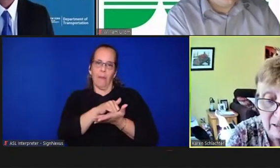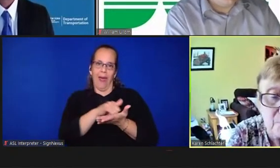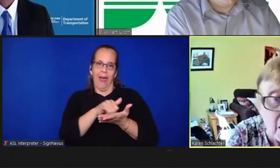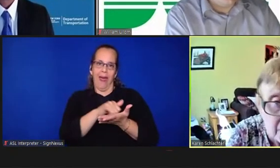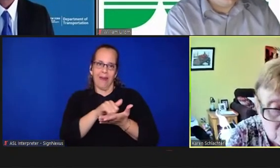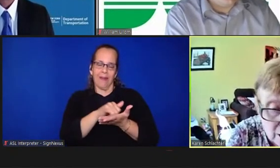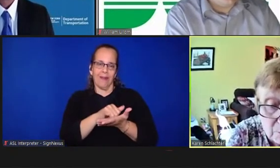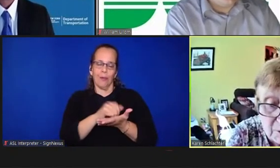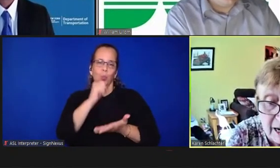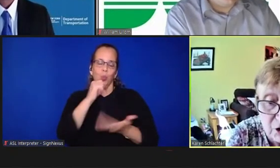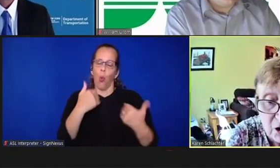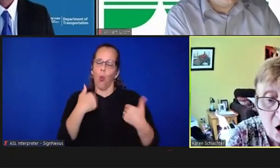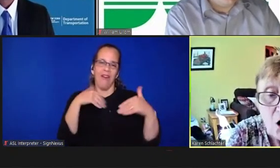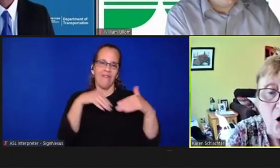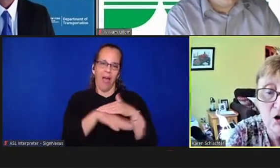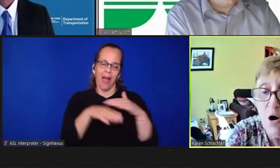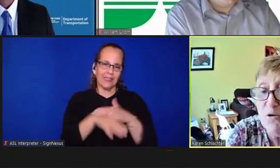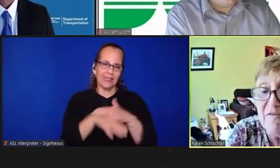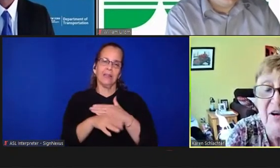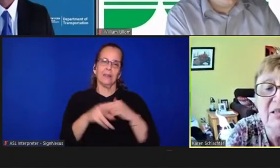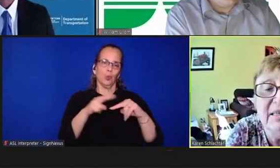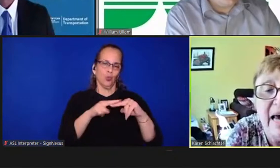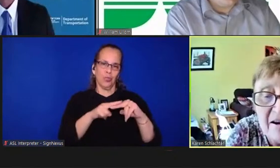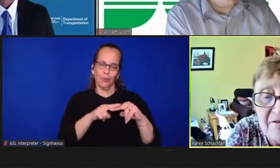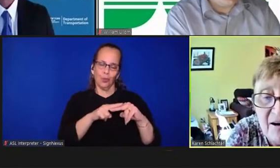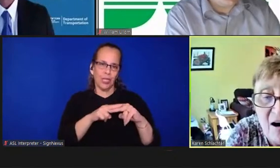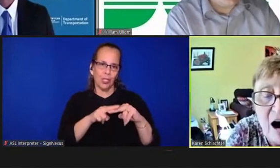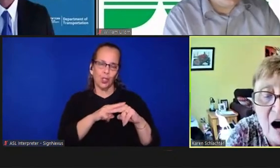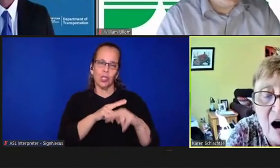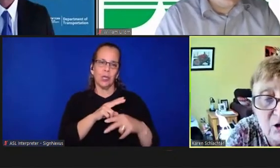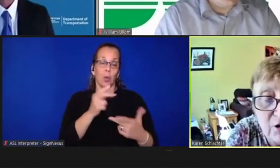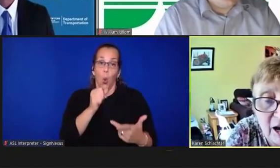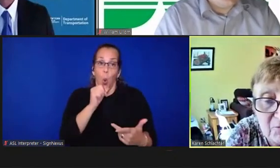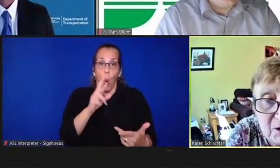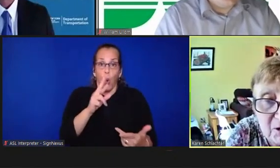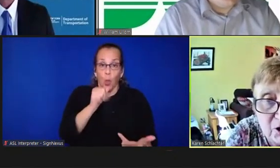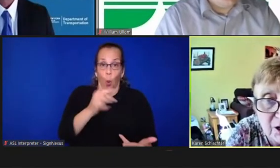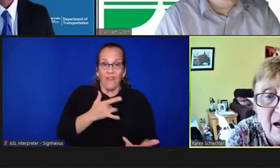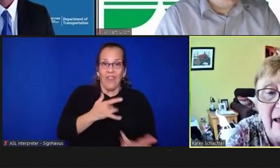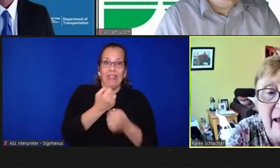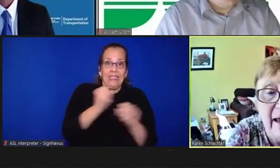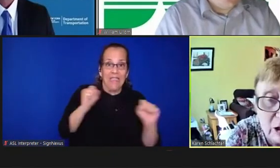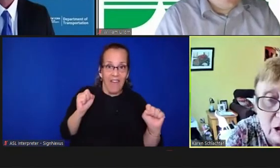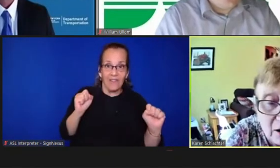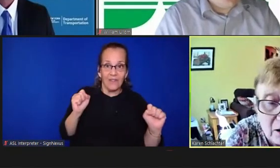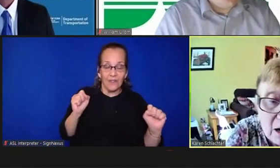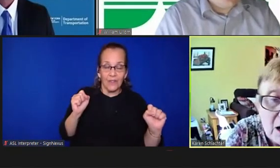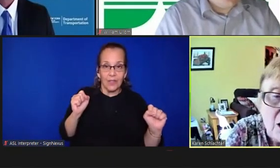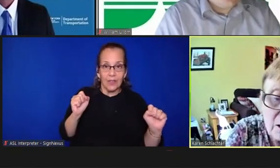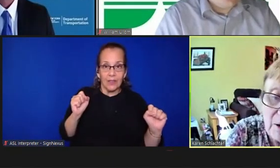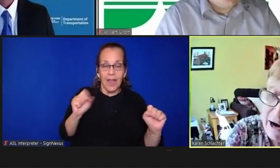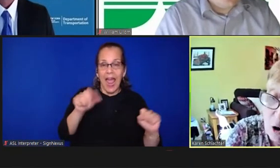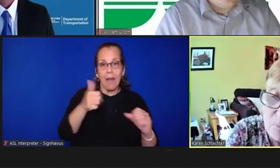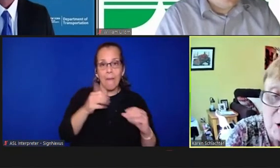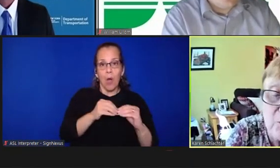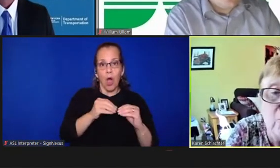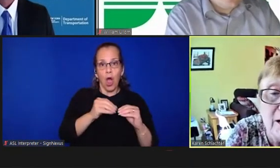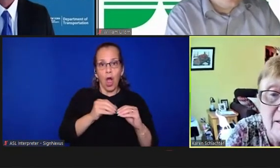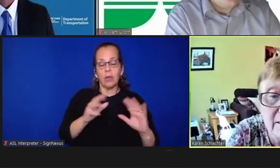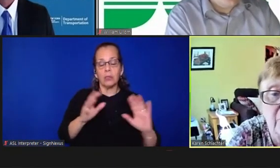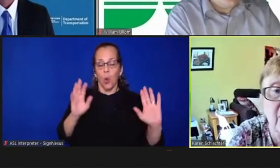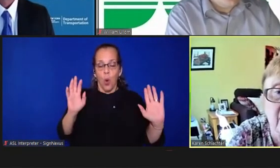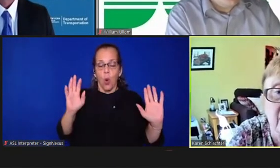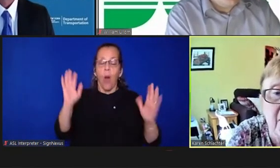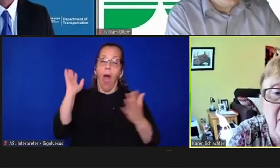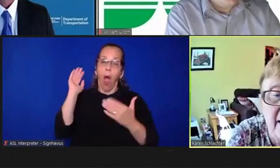to Tran to public transportation or don't feel safe on public transportation any longer so I